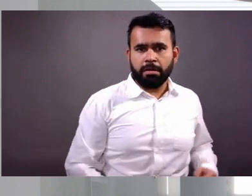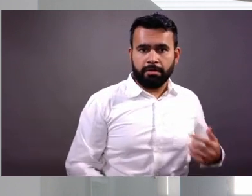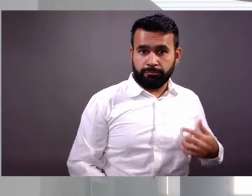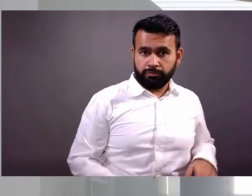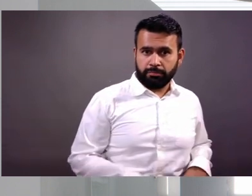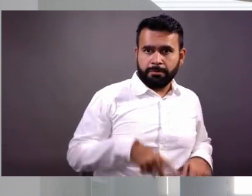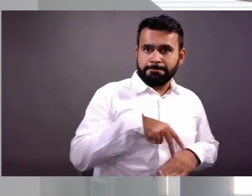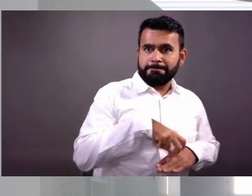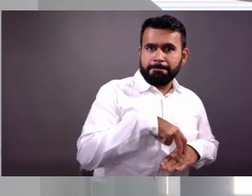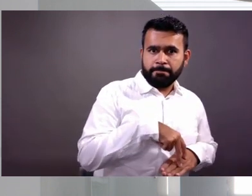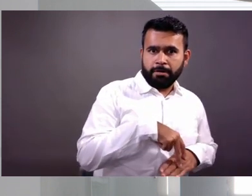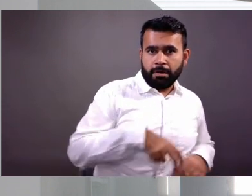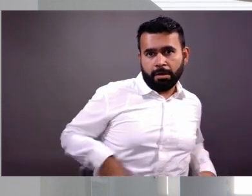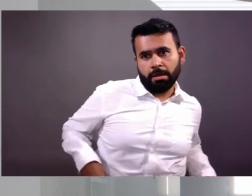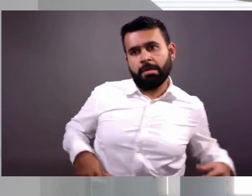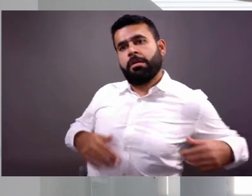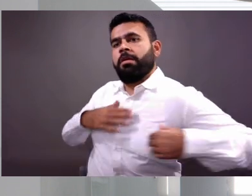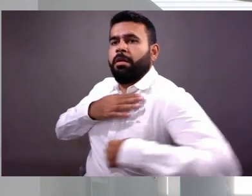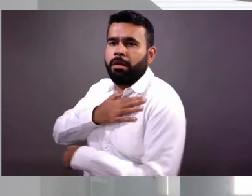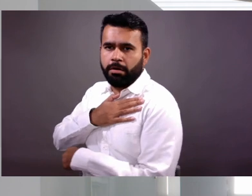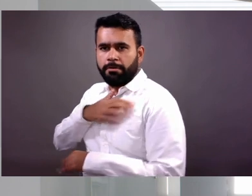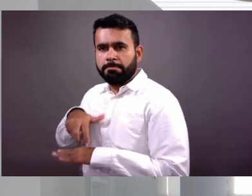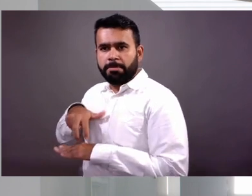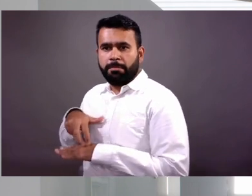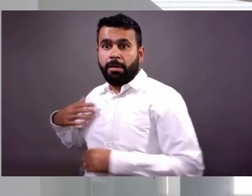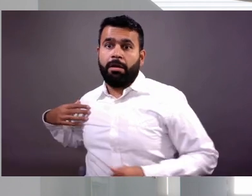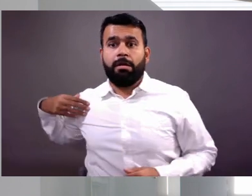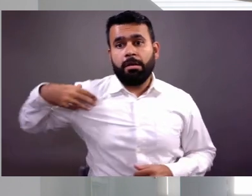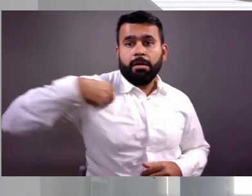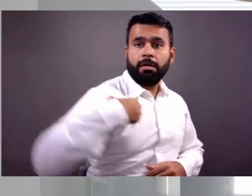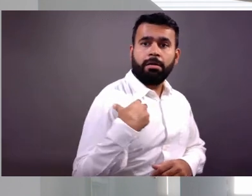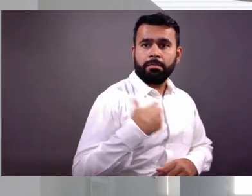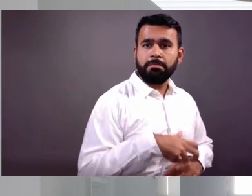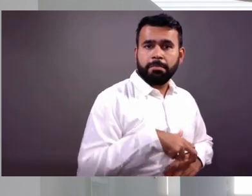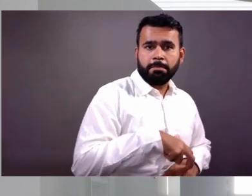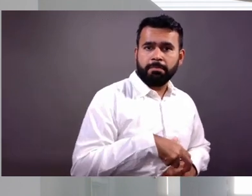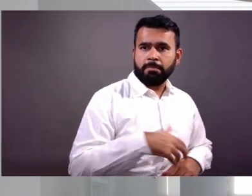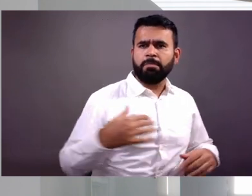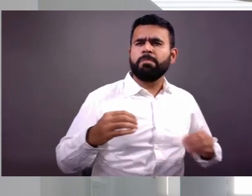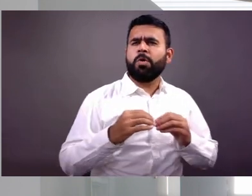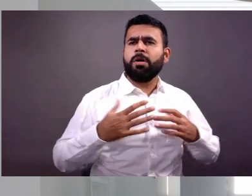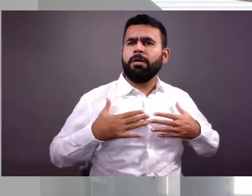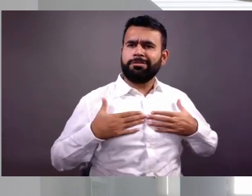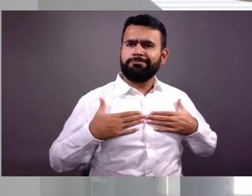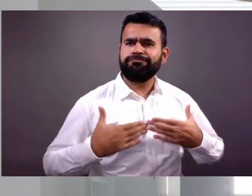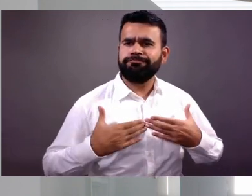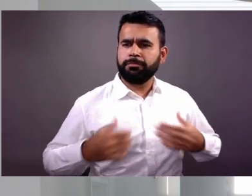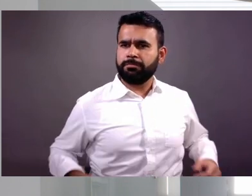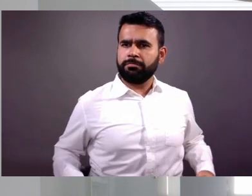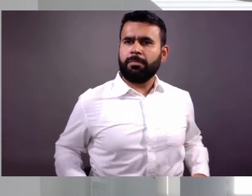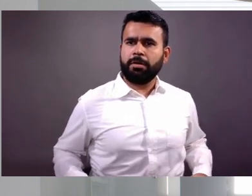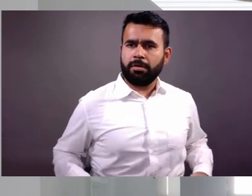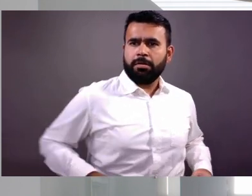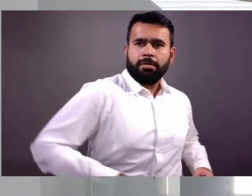8, out, and I'm grabbing my pants. So you can use that for stability to kind of connect your upper and your lower body a little bit more solid.